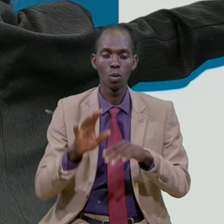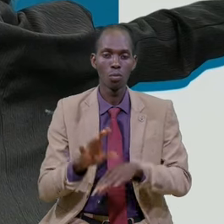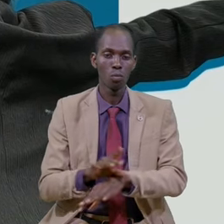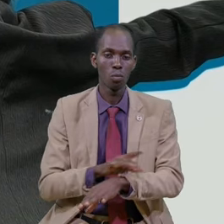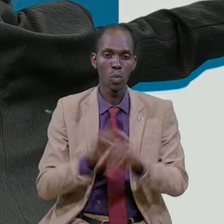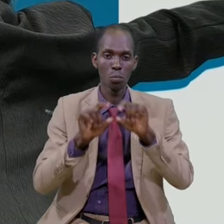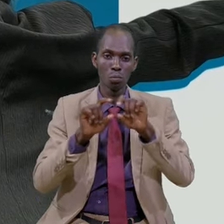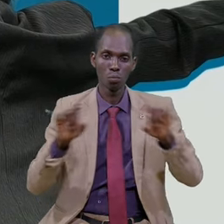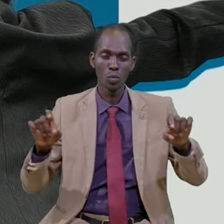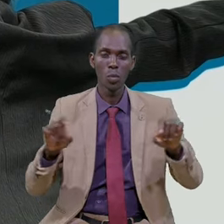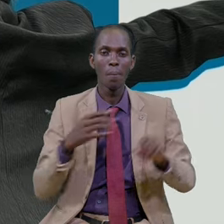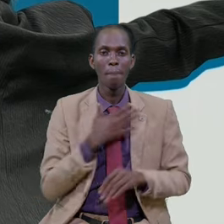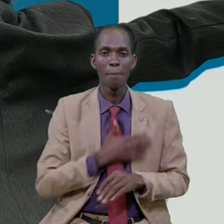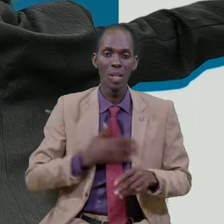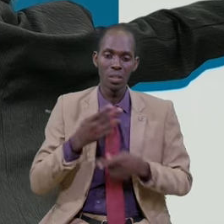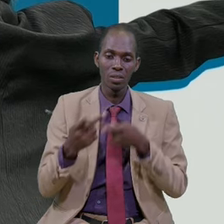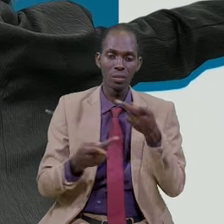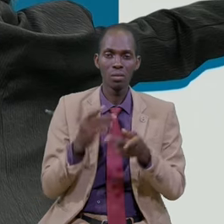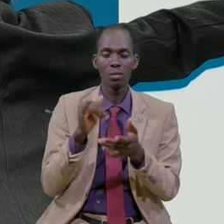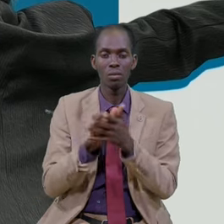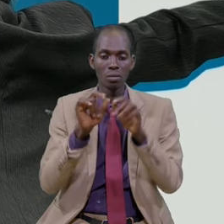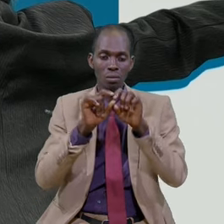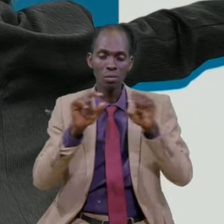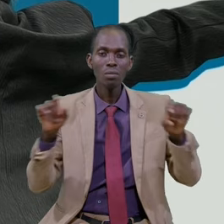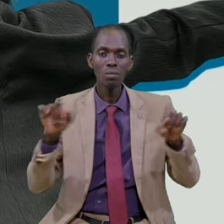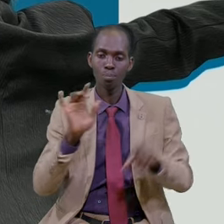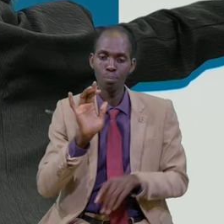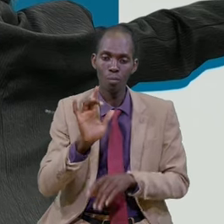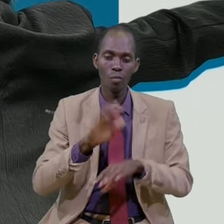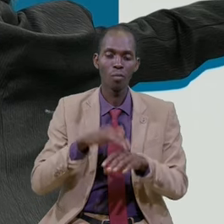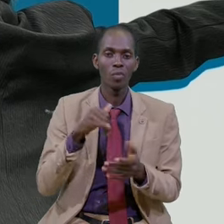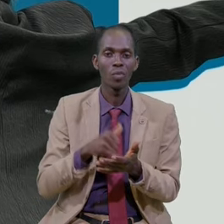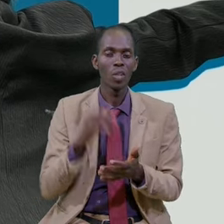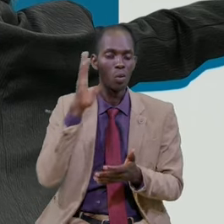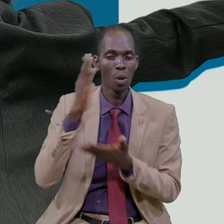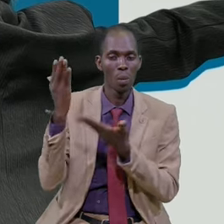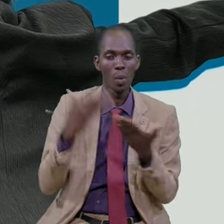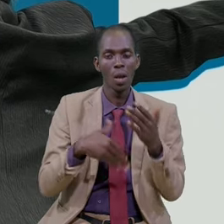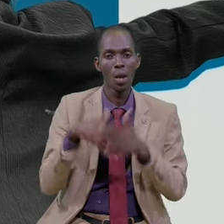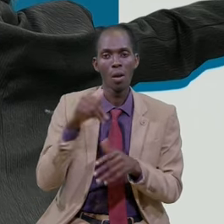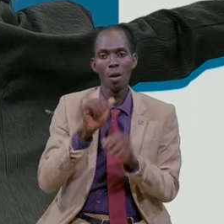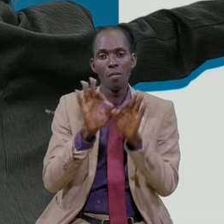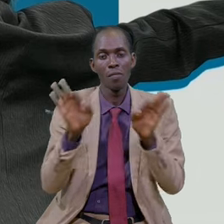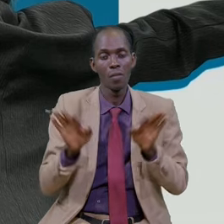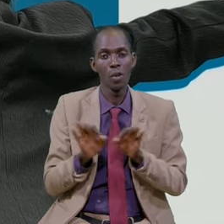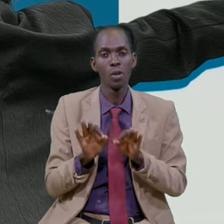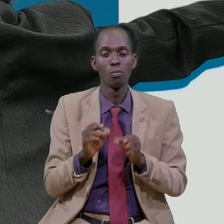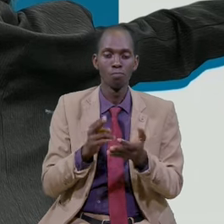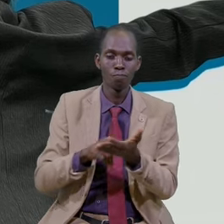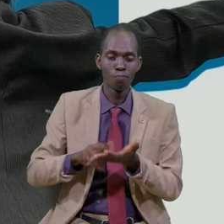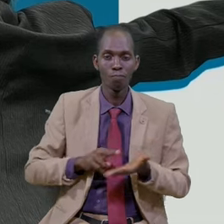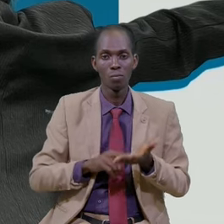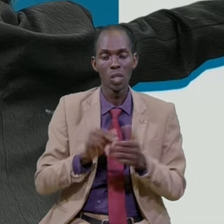visit the link and fill out the form so we can assist you further in your new